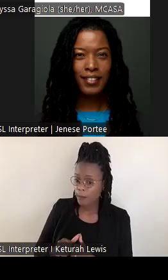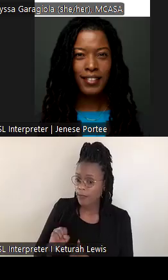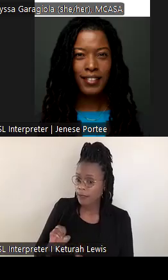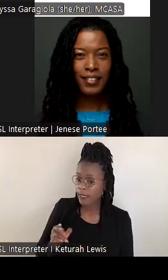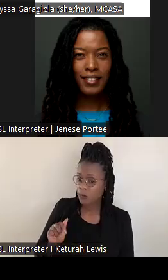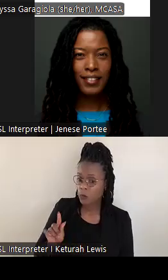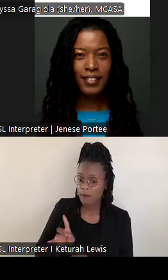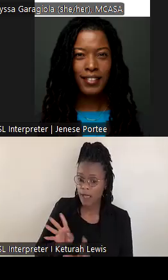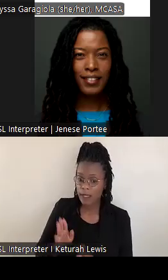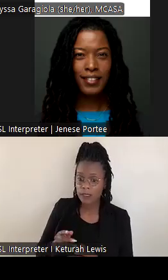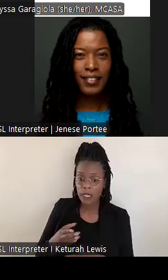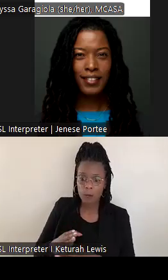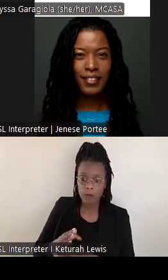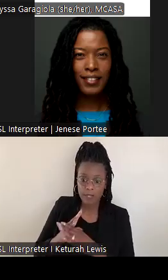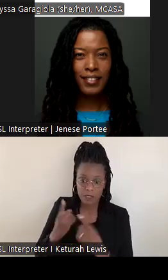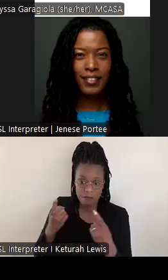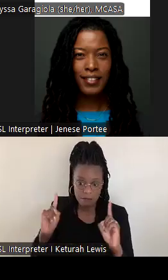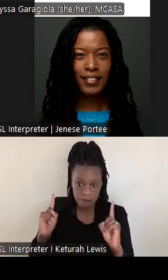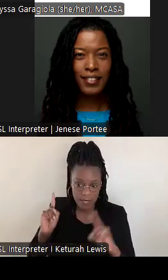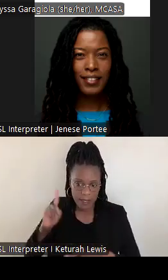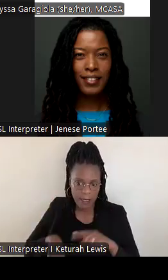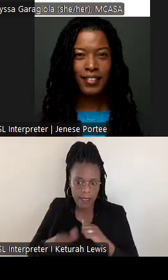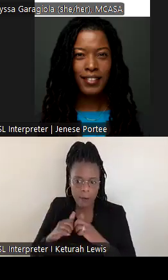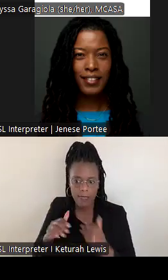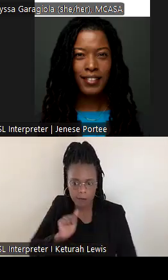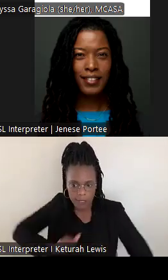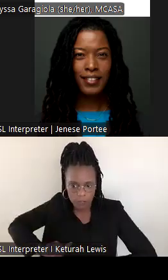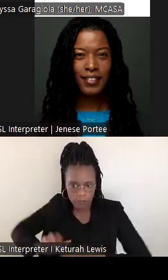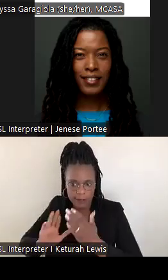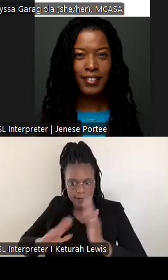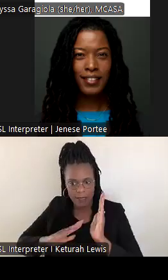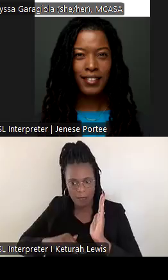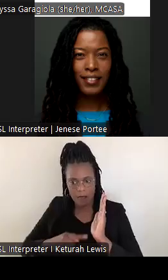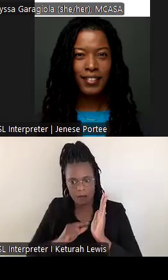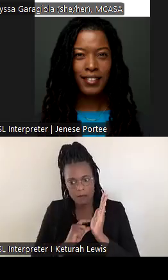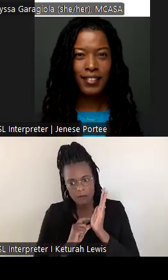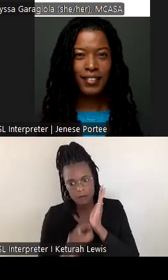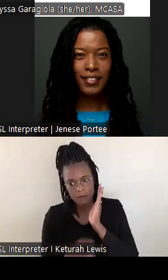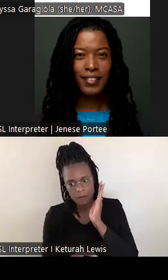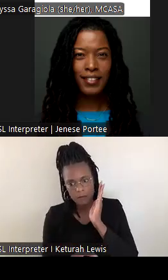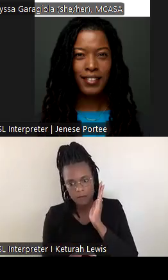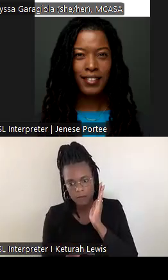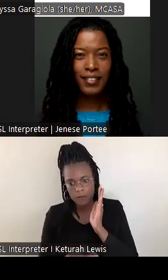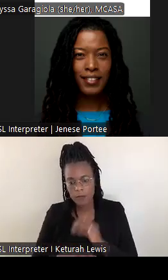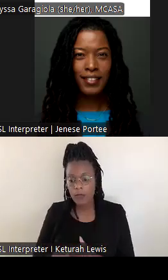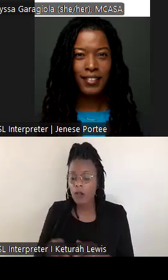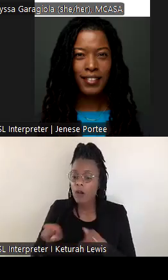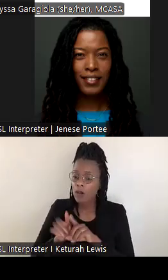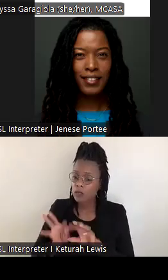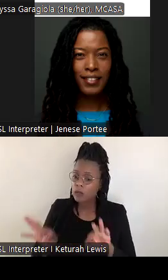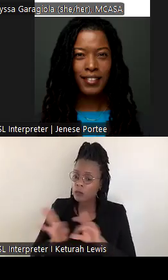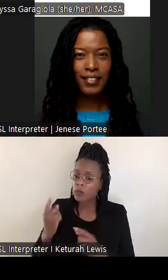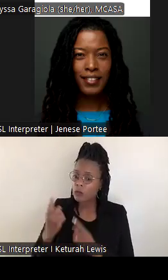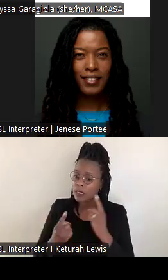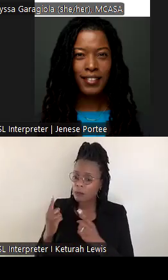successful without addressing this structural oppression that's at the bottom. And we also have to consider the root of structural oppression in